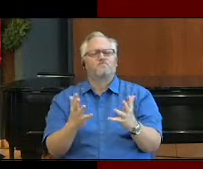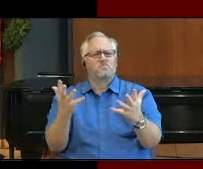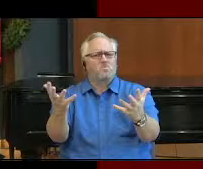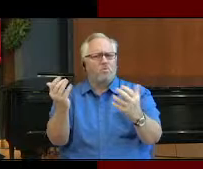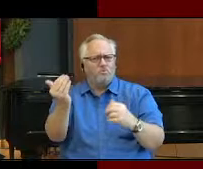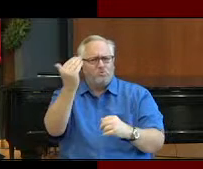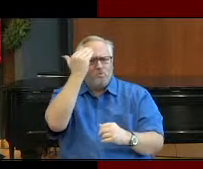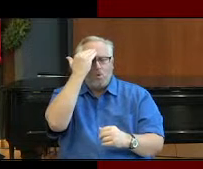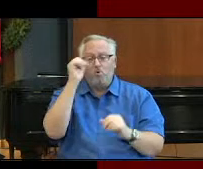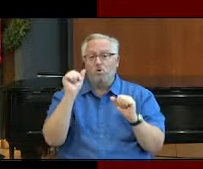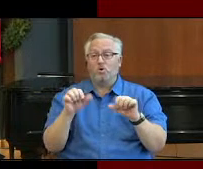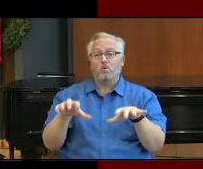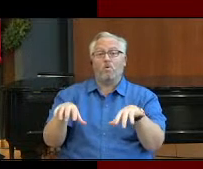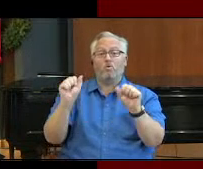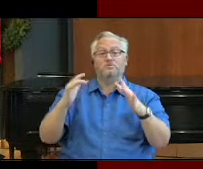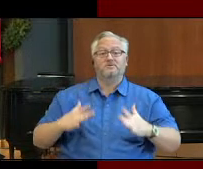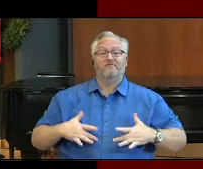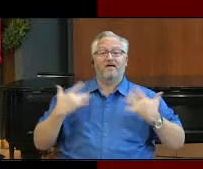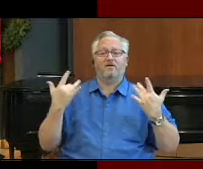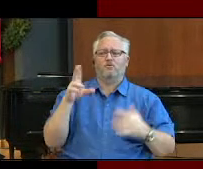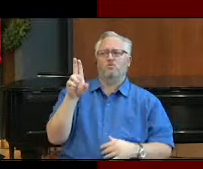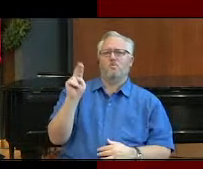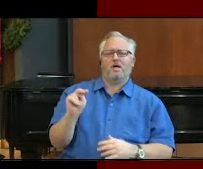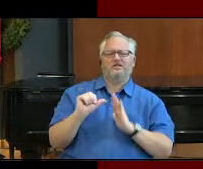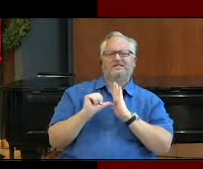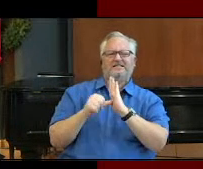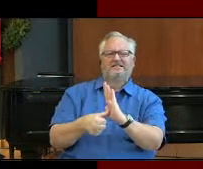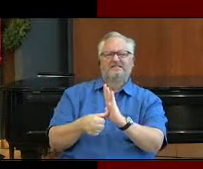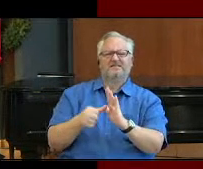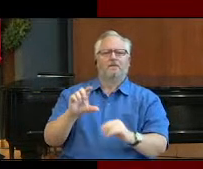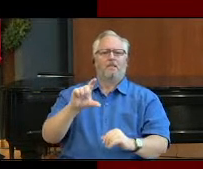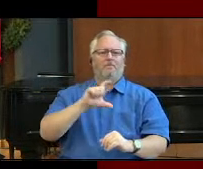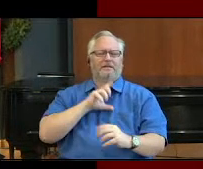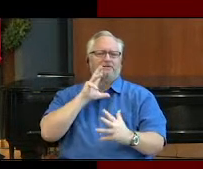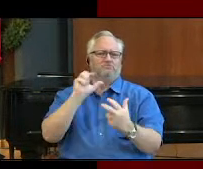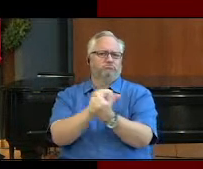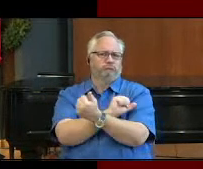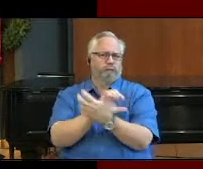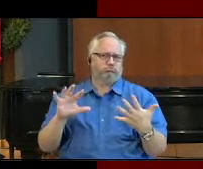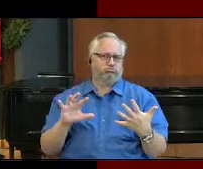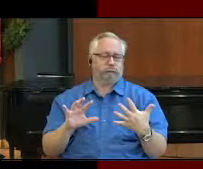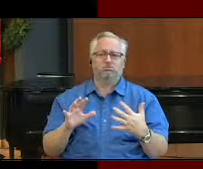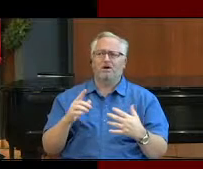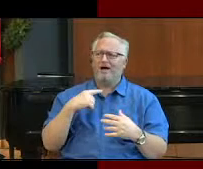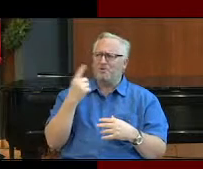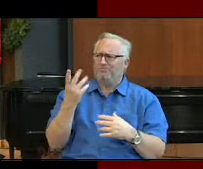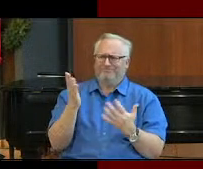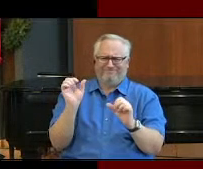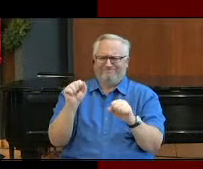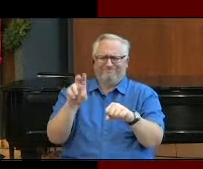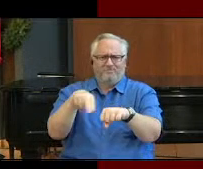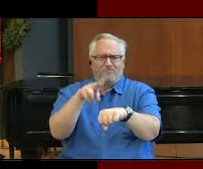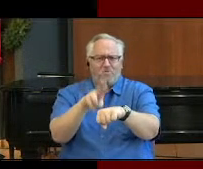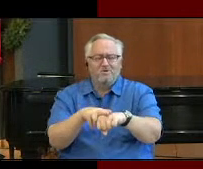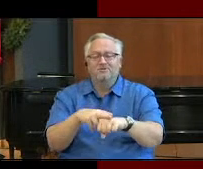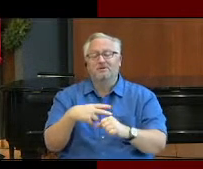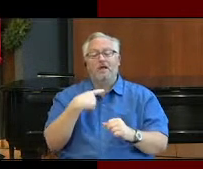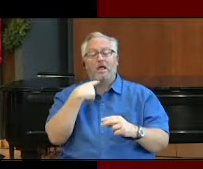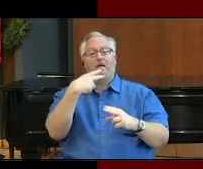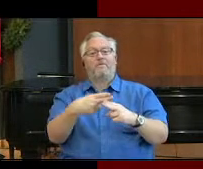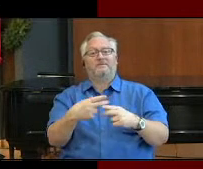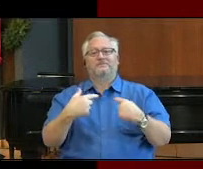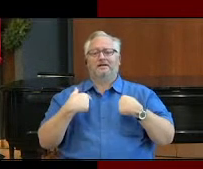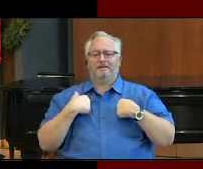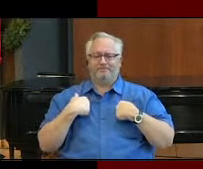know if we could host an event at the UN to highlight this police brutality. I said, of course. I mentioned that